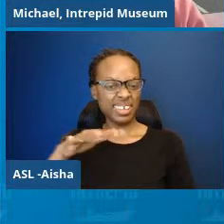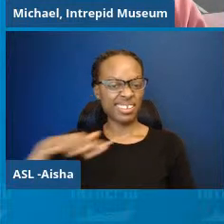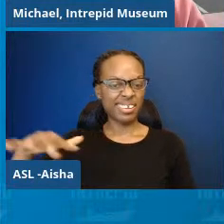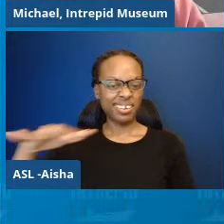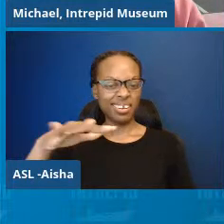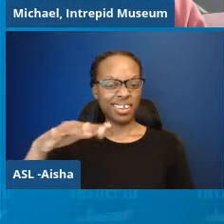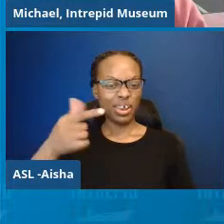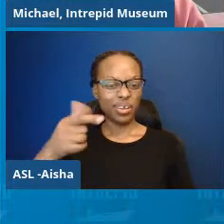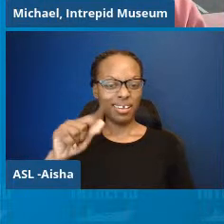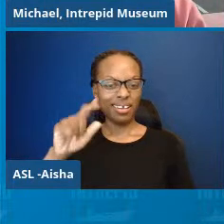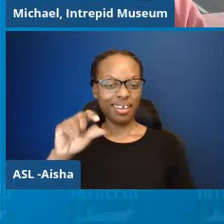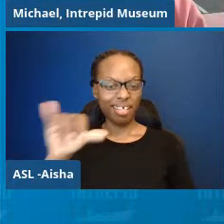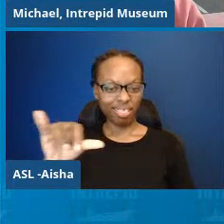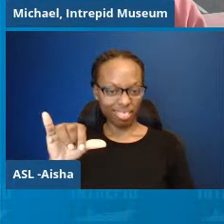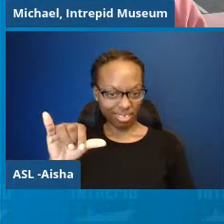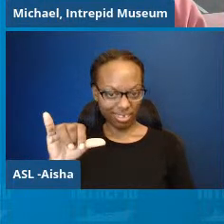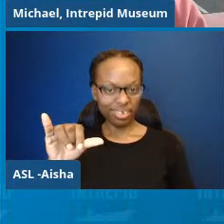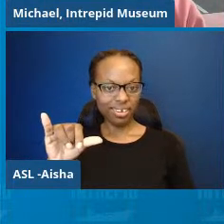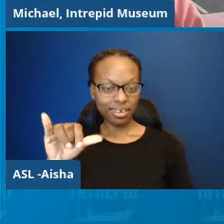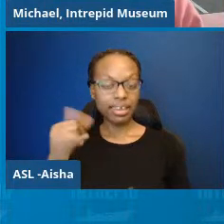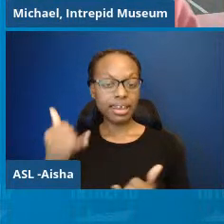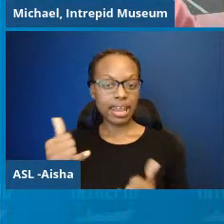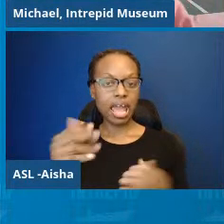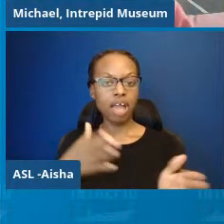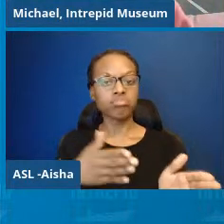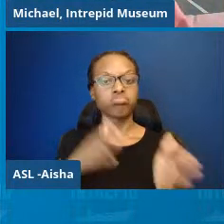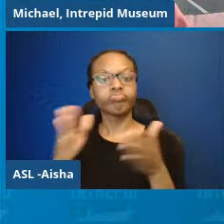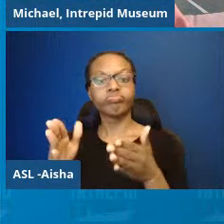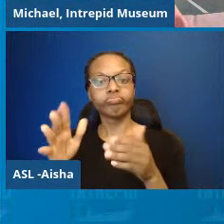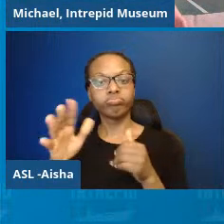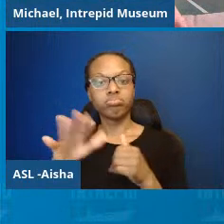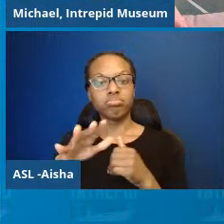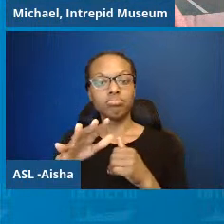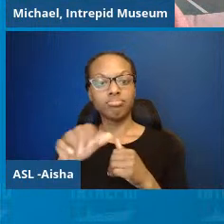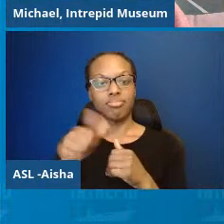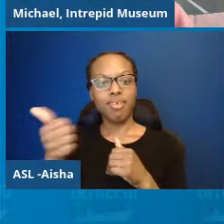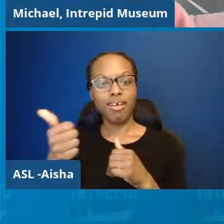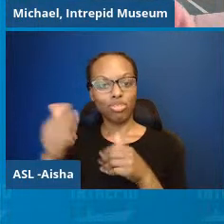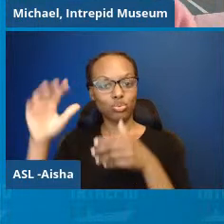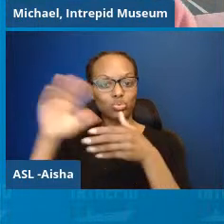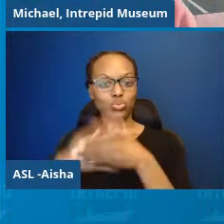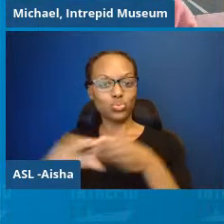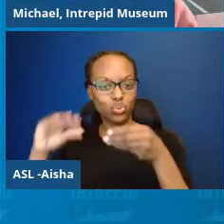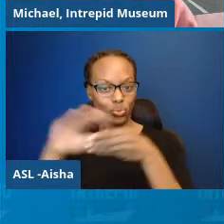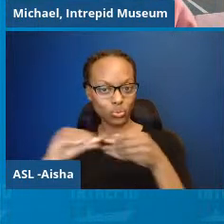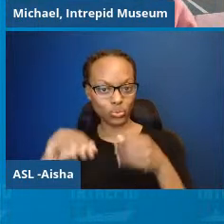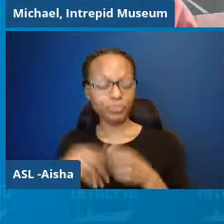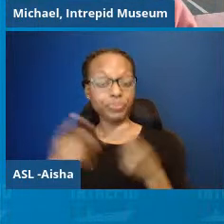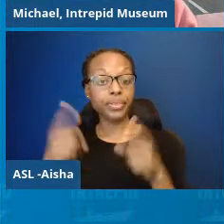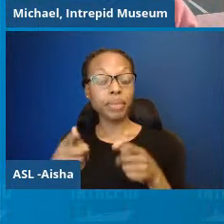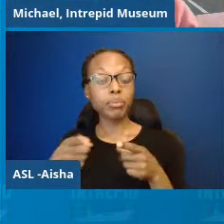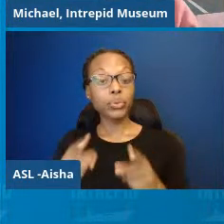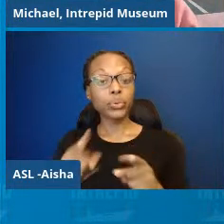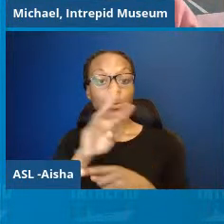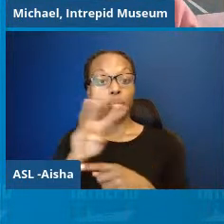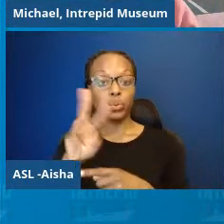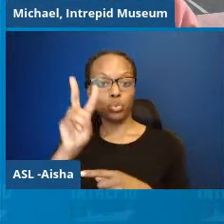the segregation. And I want to highlight a story that happened in World War